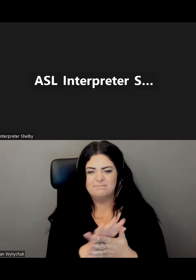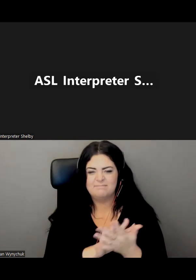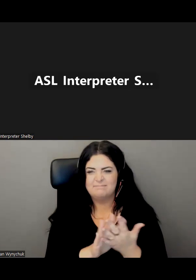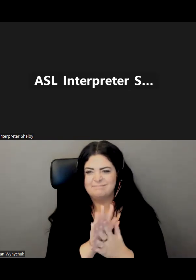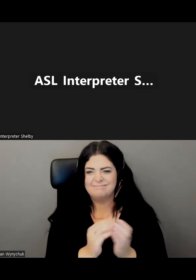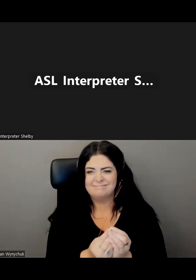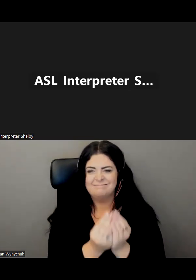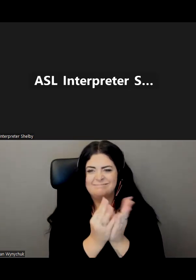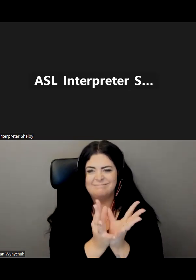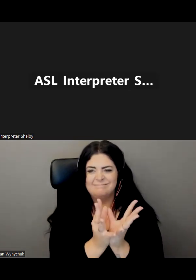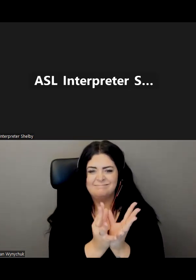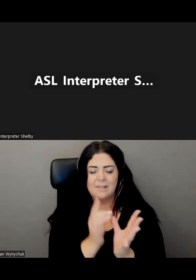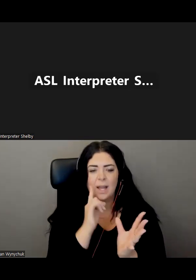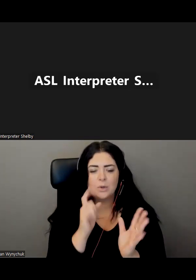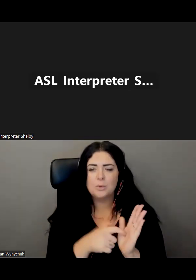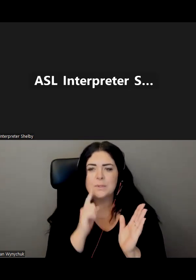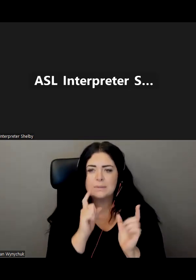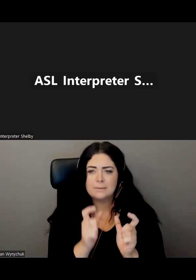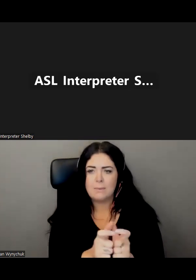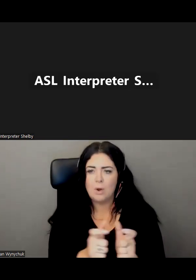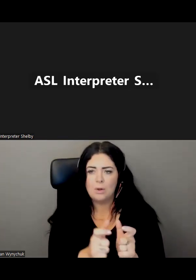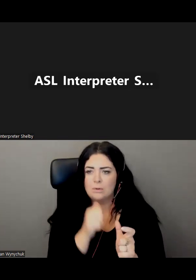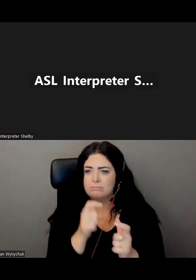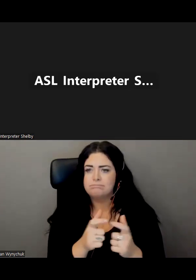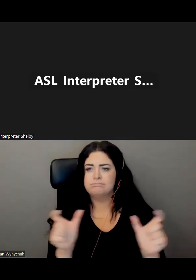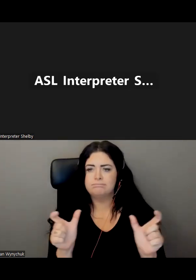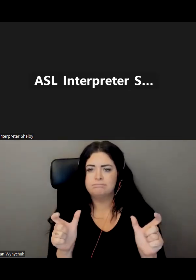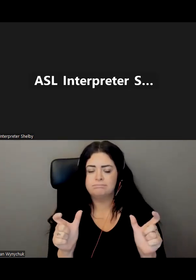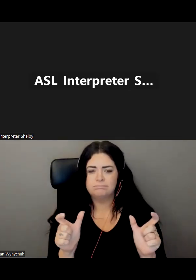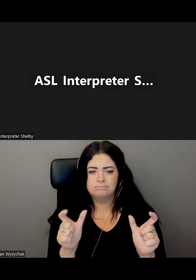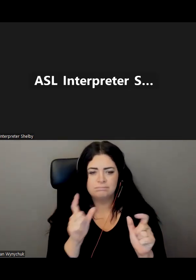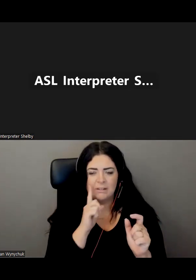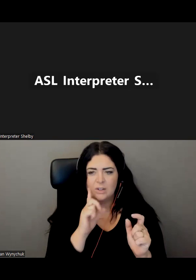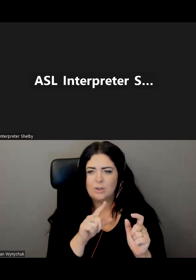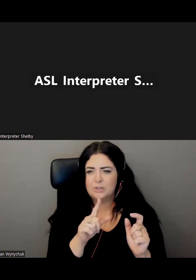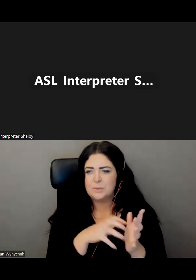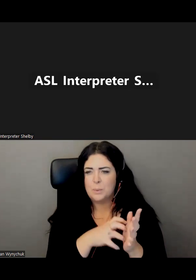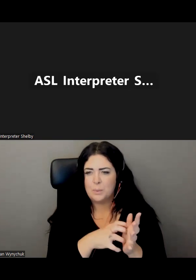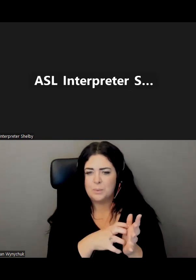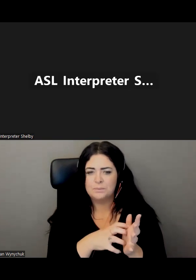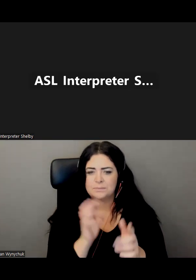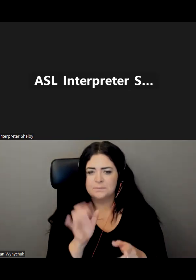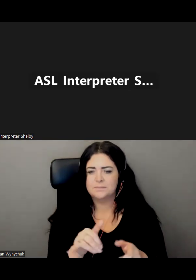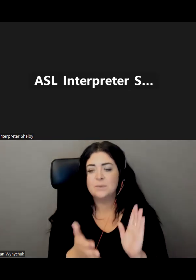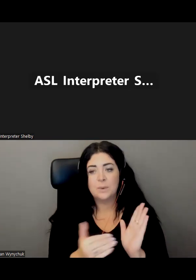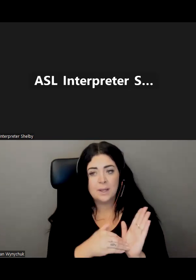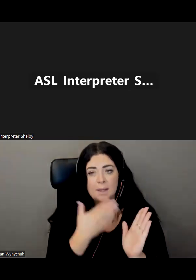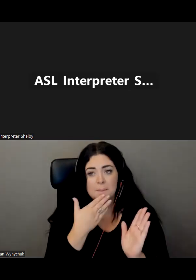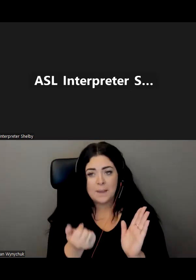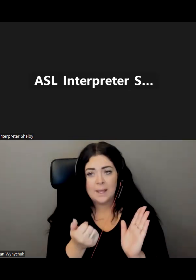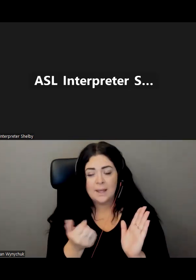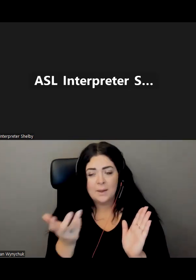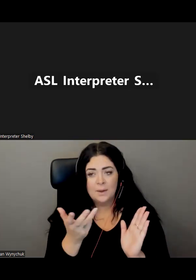are getting really small. They're kind of straggly. So oftentimes it actually is better